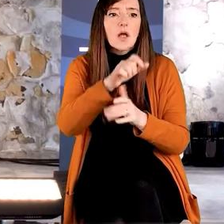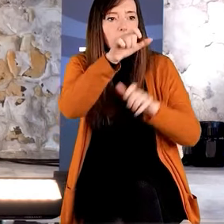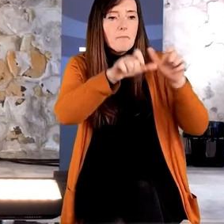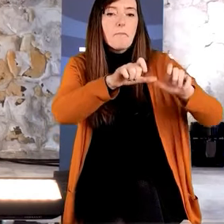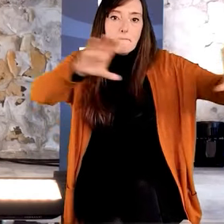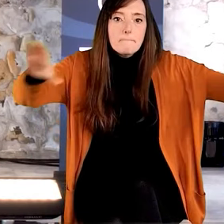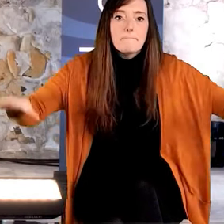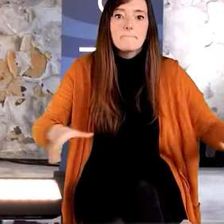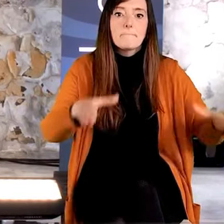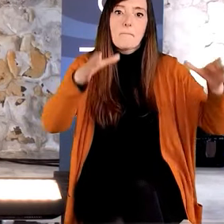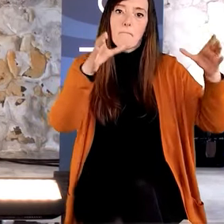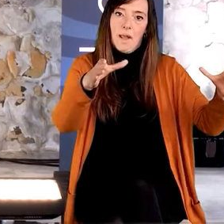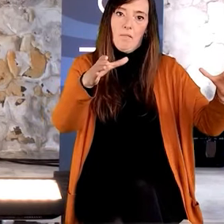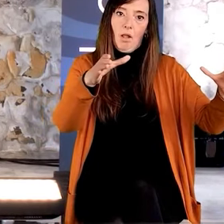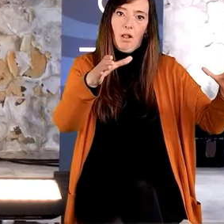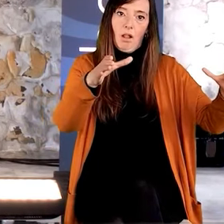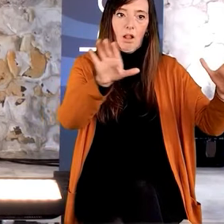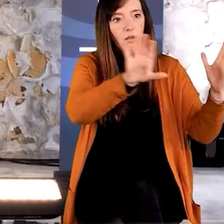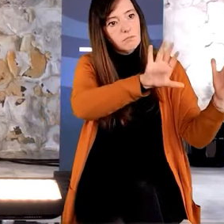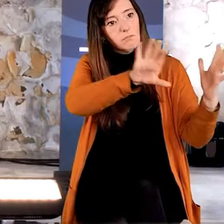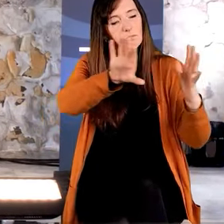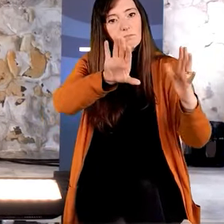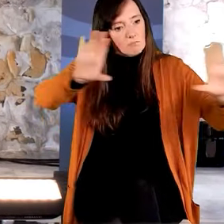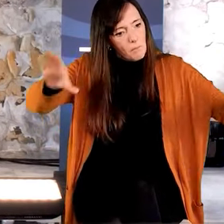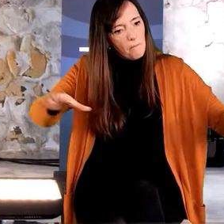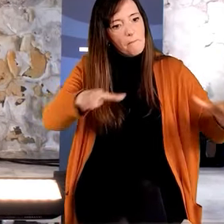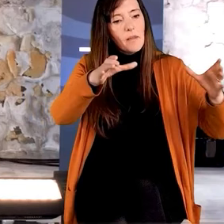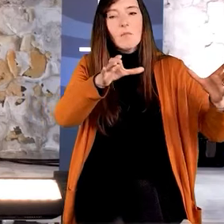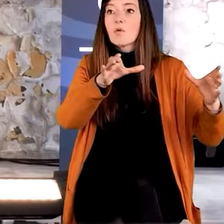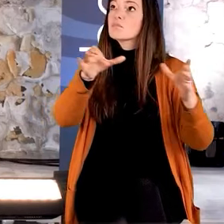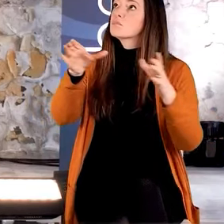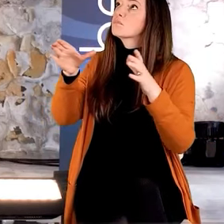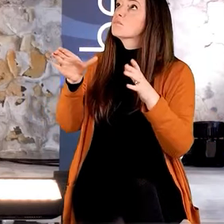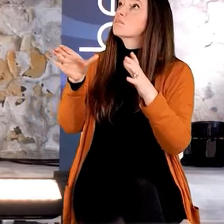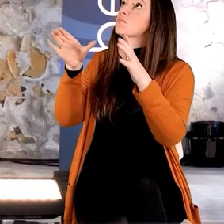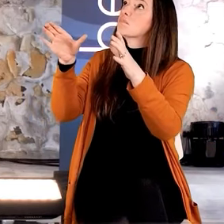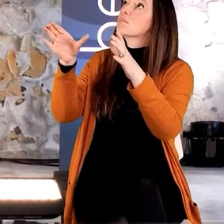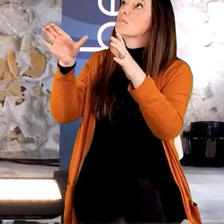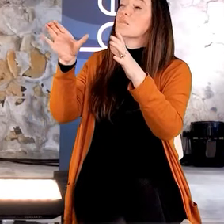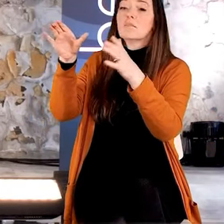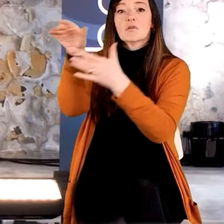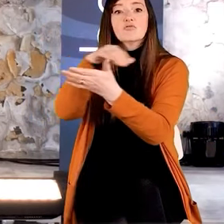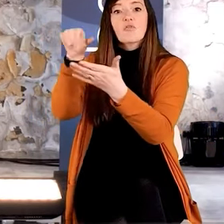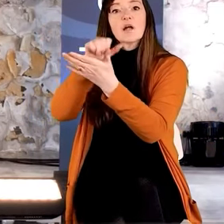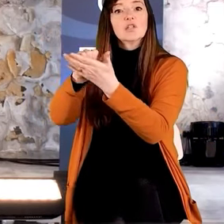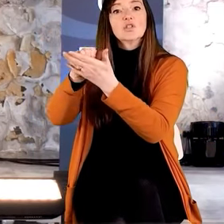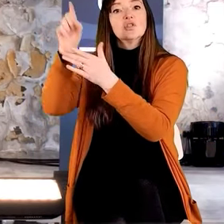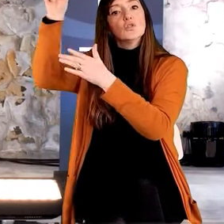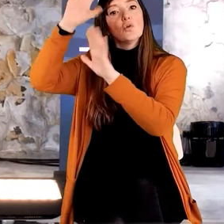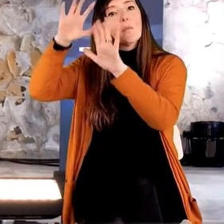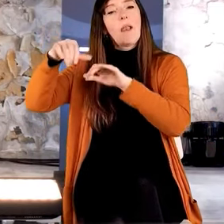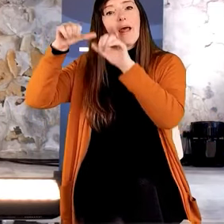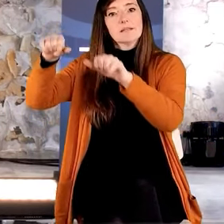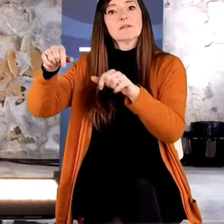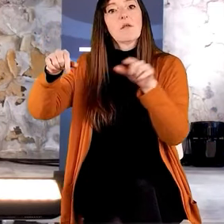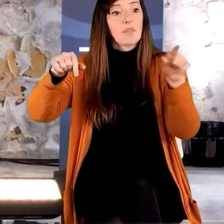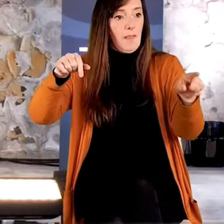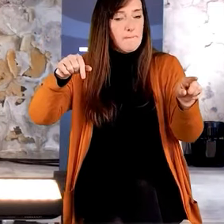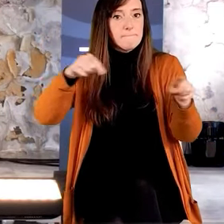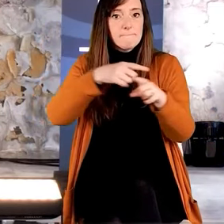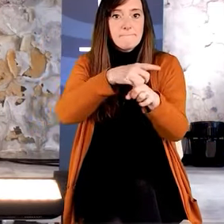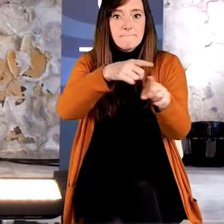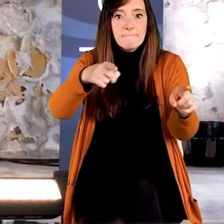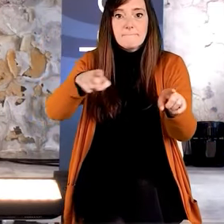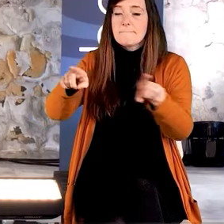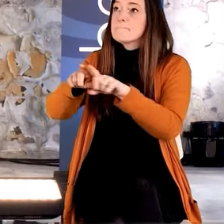of Abraham, and all of us in Christ Jesus, one in Christ Jesus. You bless the righteous, you bless the